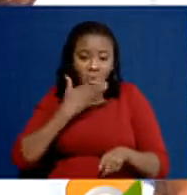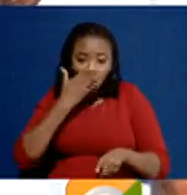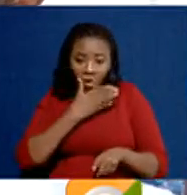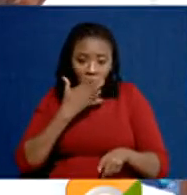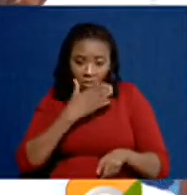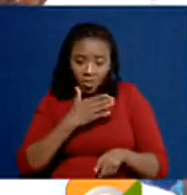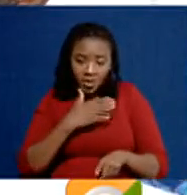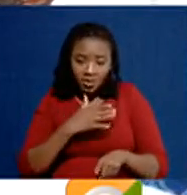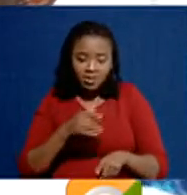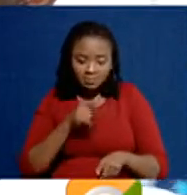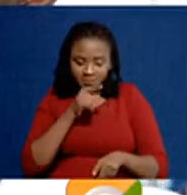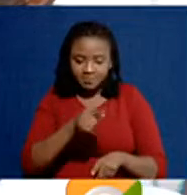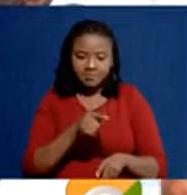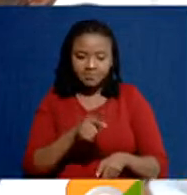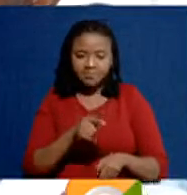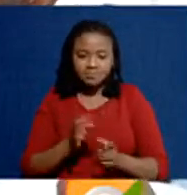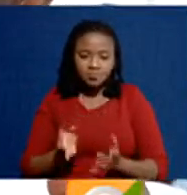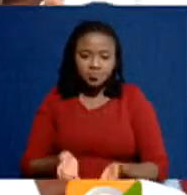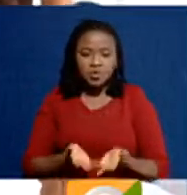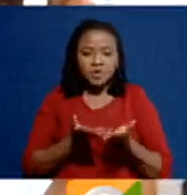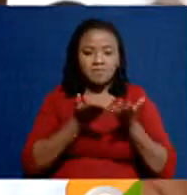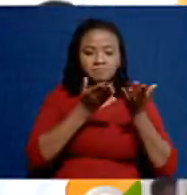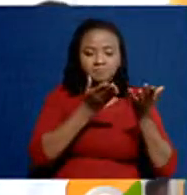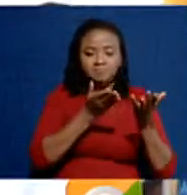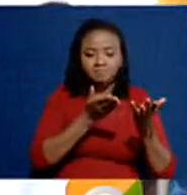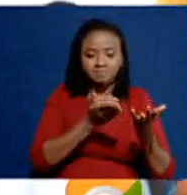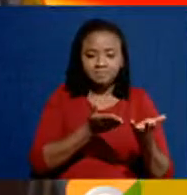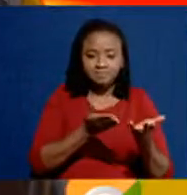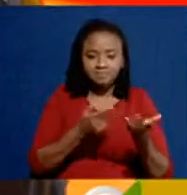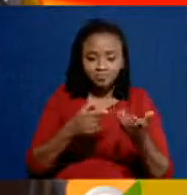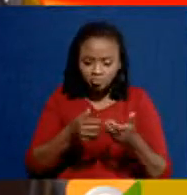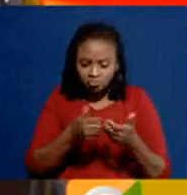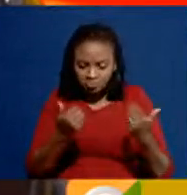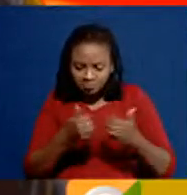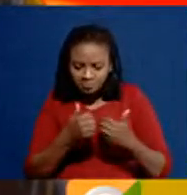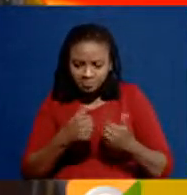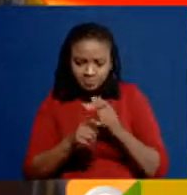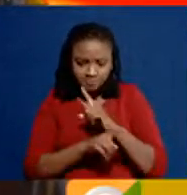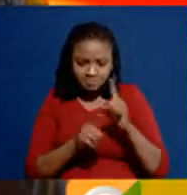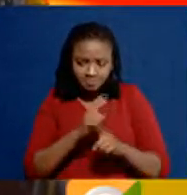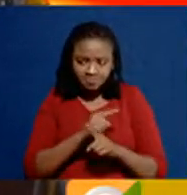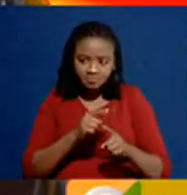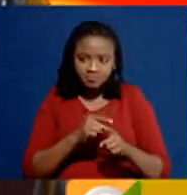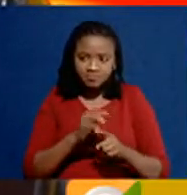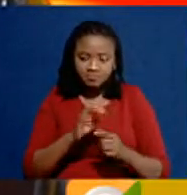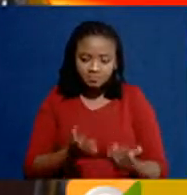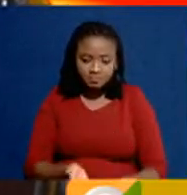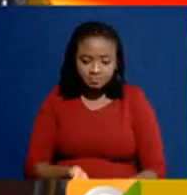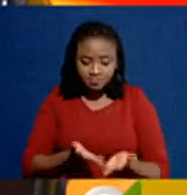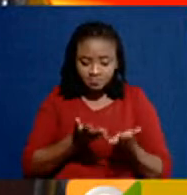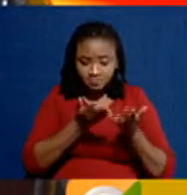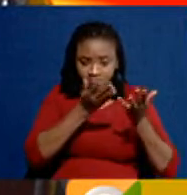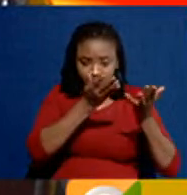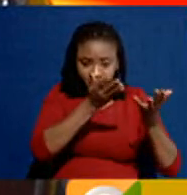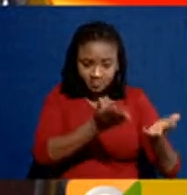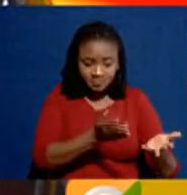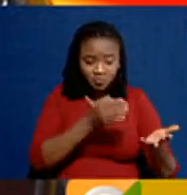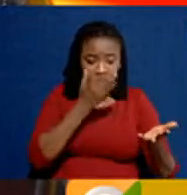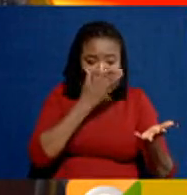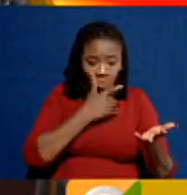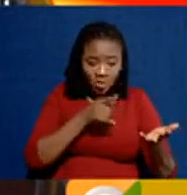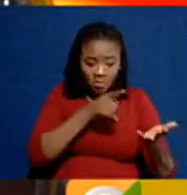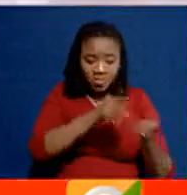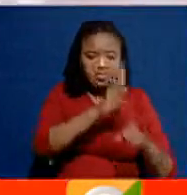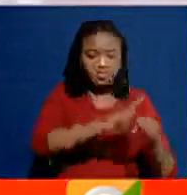defatted insect and also it will separate the protein from the oil. And now that oil can be used as a